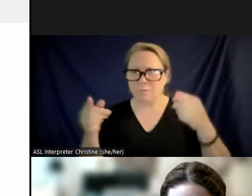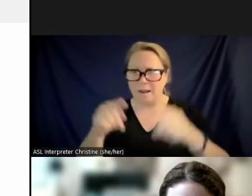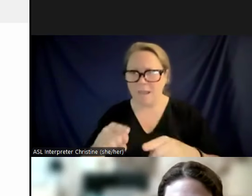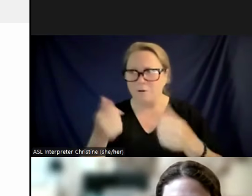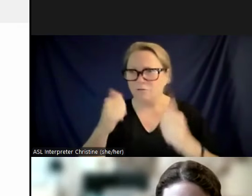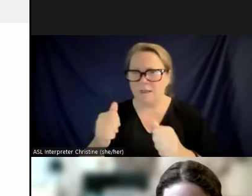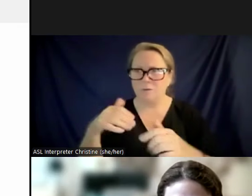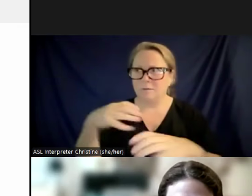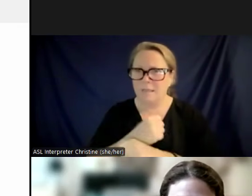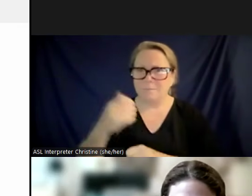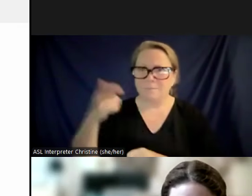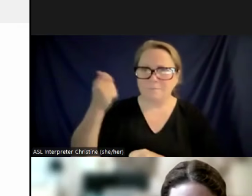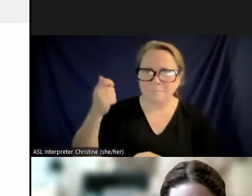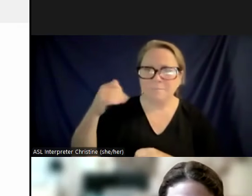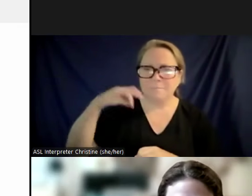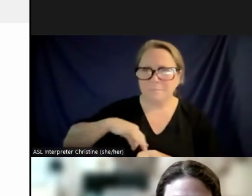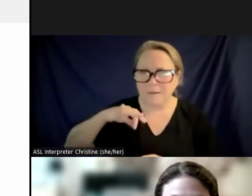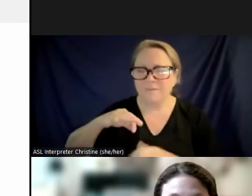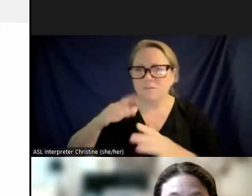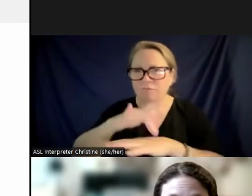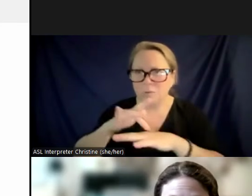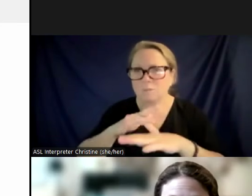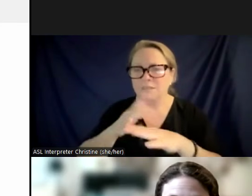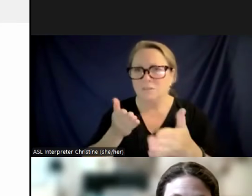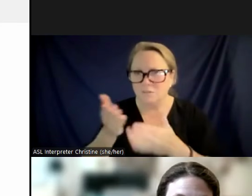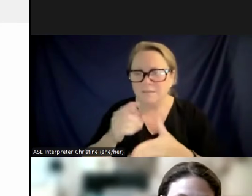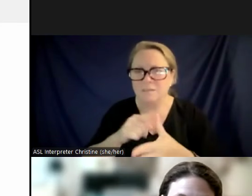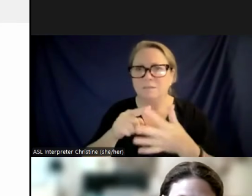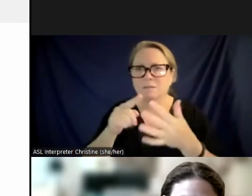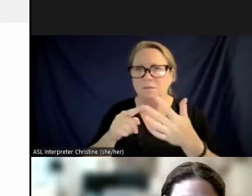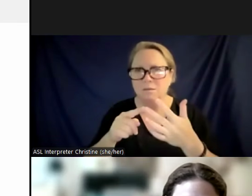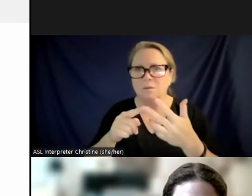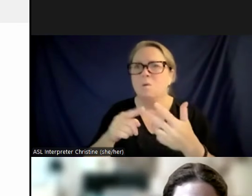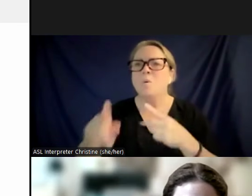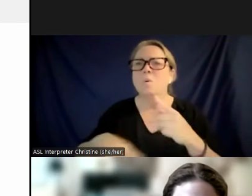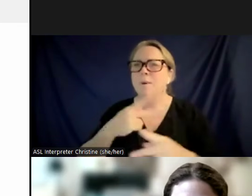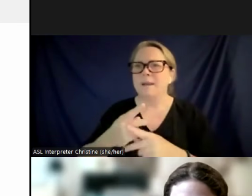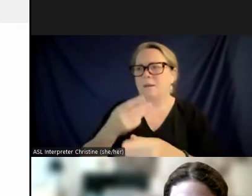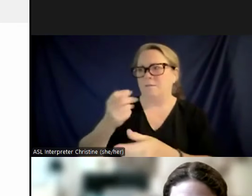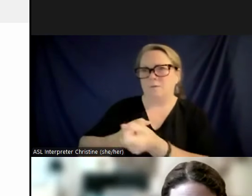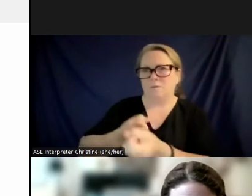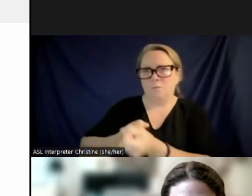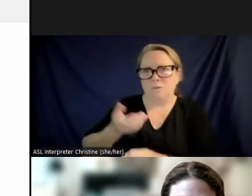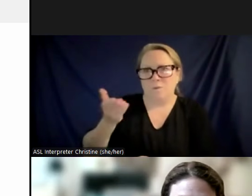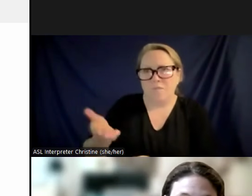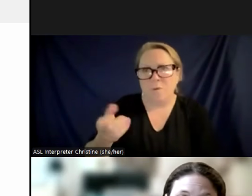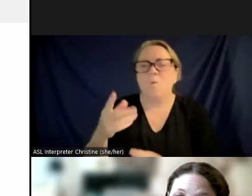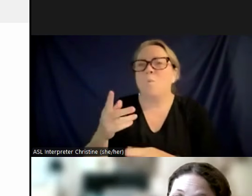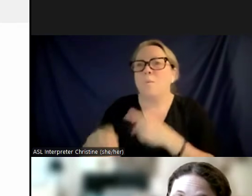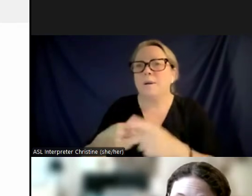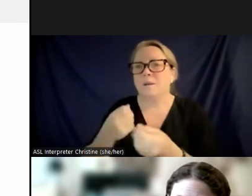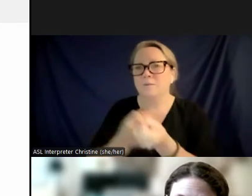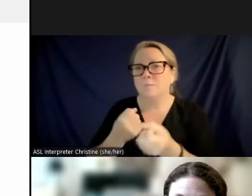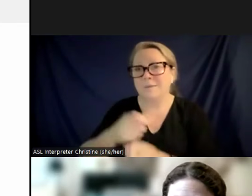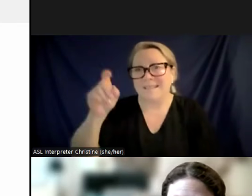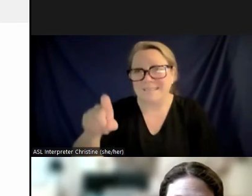accessing benefits, resources, and services. And third, the types of supports that they have or need. So we use both